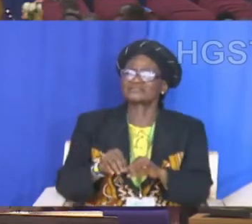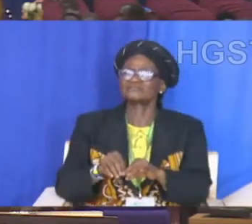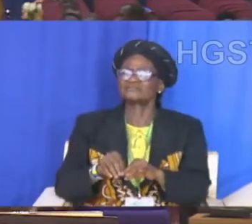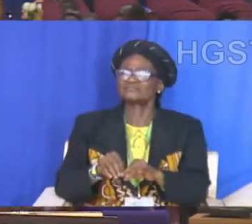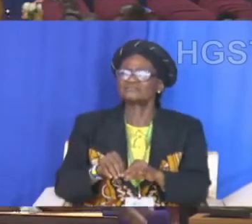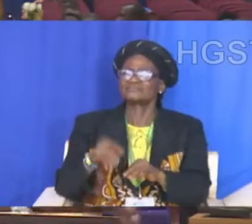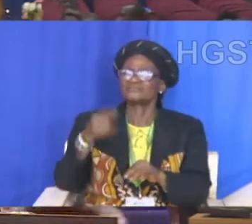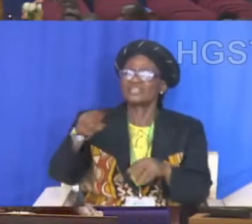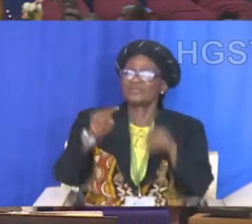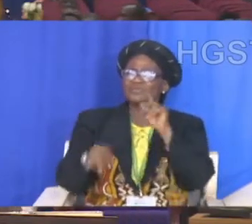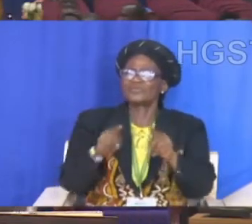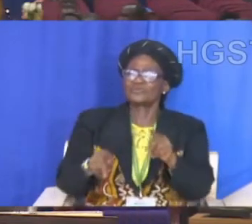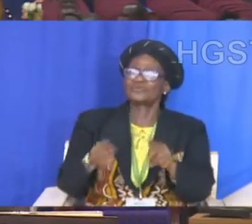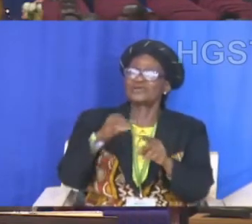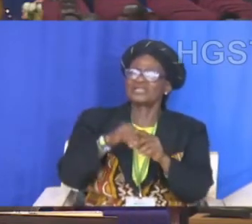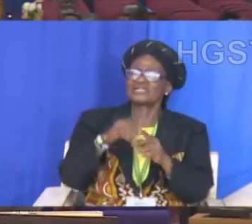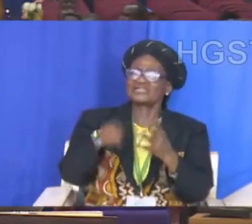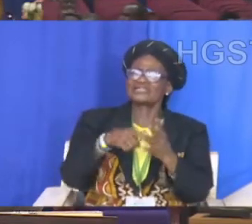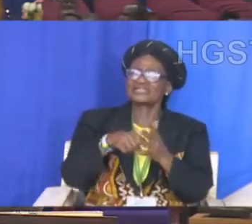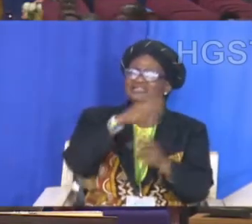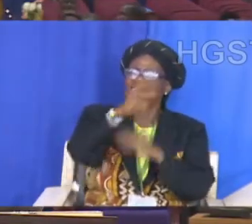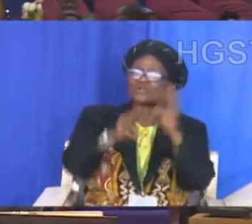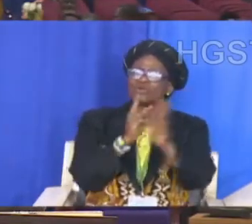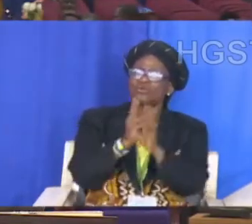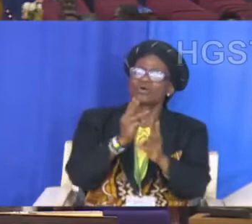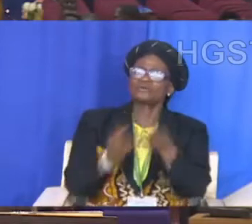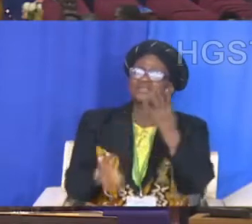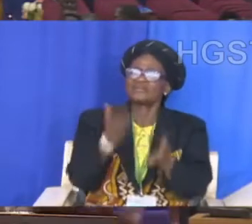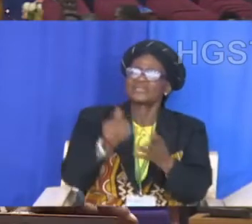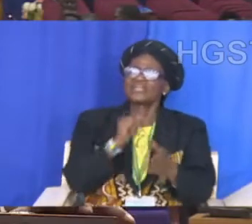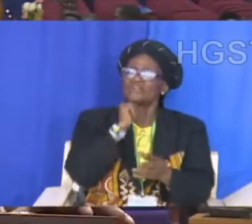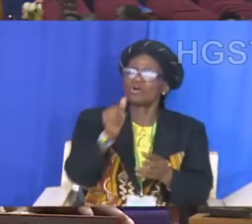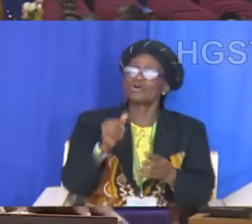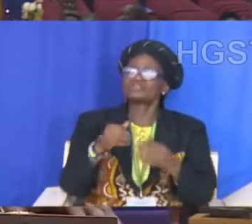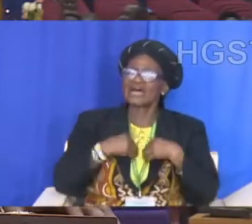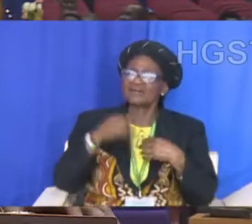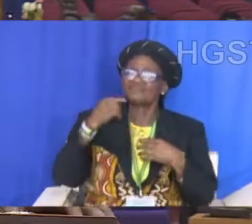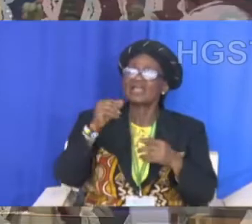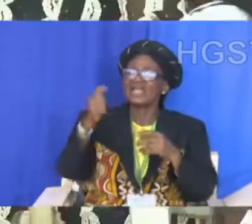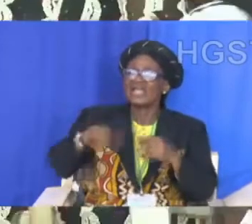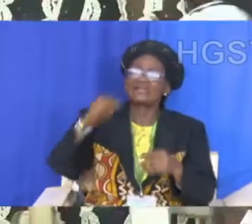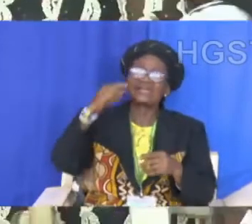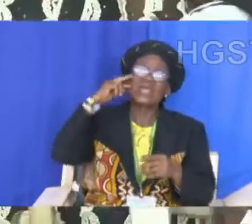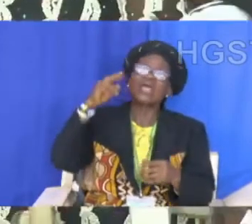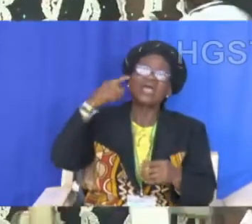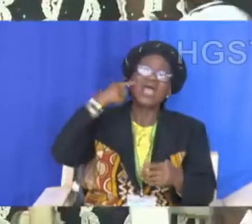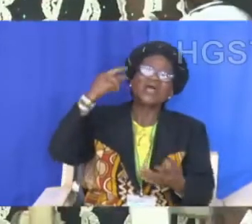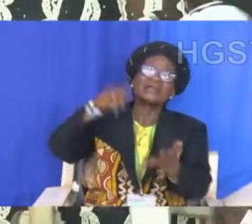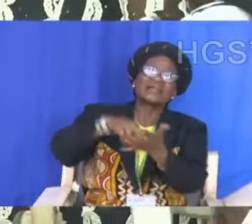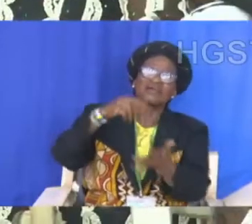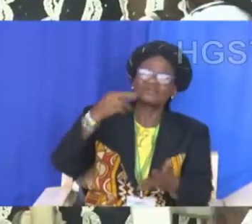The people in this world may not have any recognition for you, but the Father in heaven